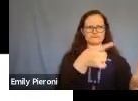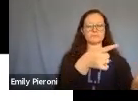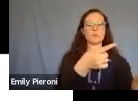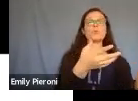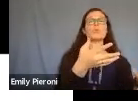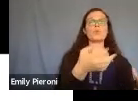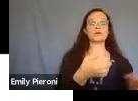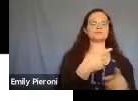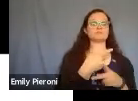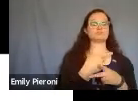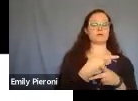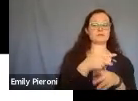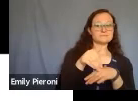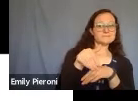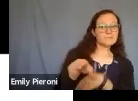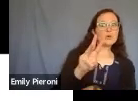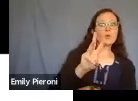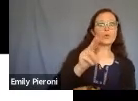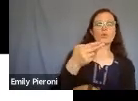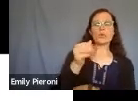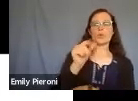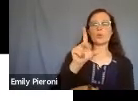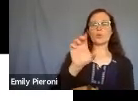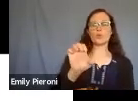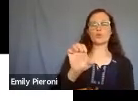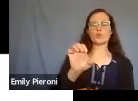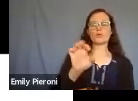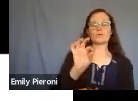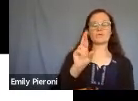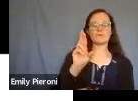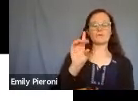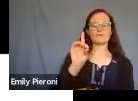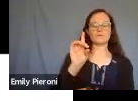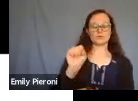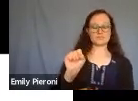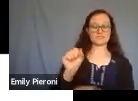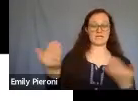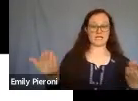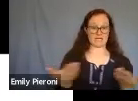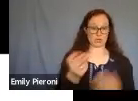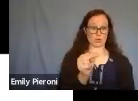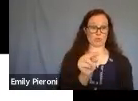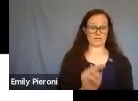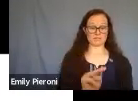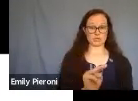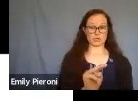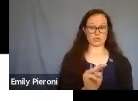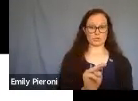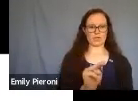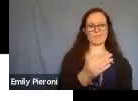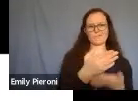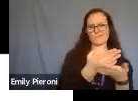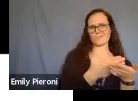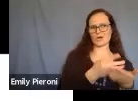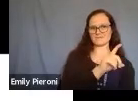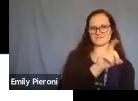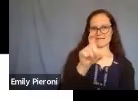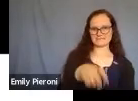Whole Food stores in the Rocky Mountain region, which includes New Mexico and part of